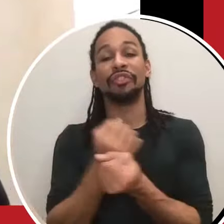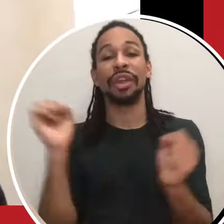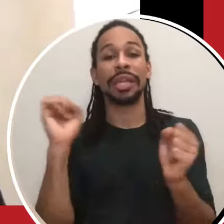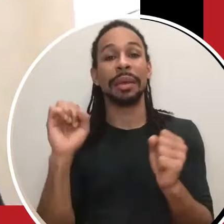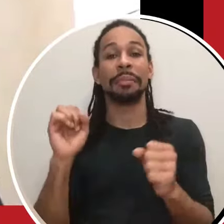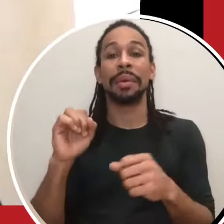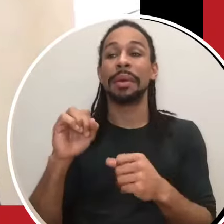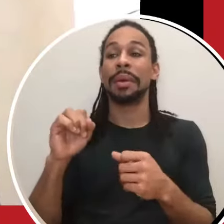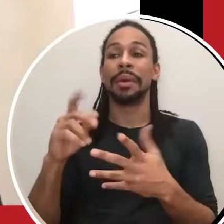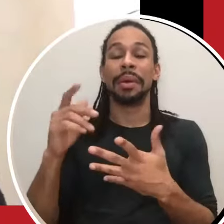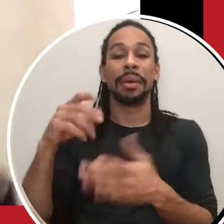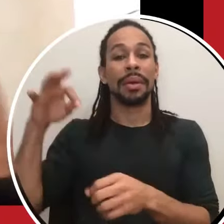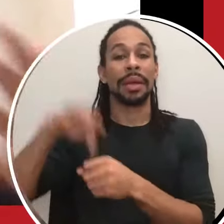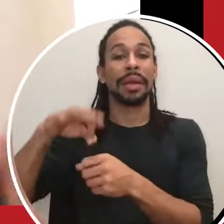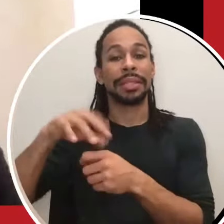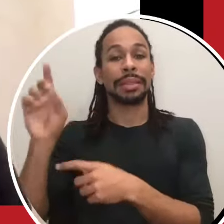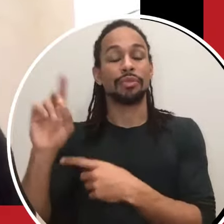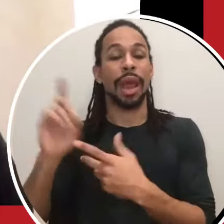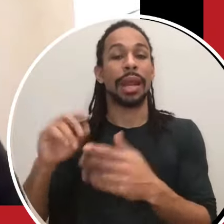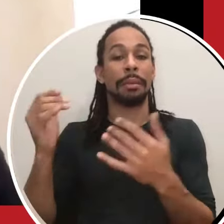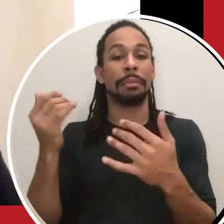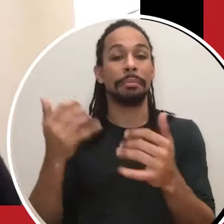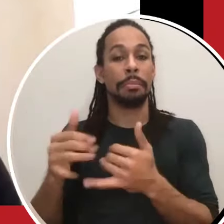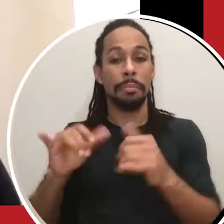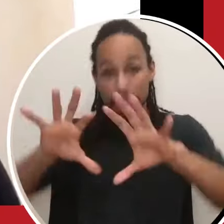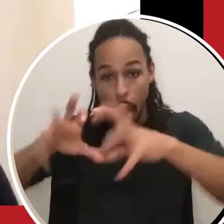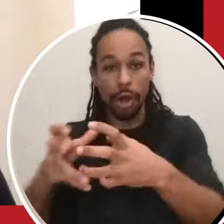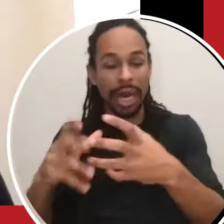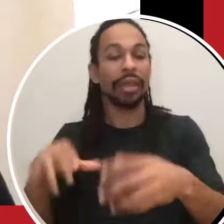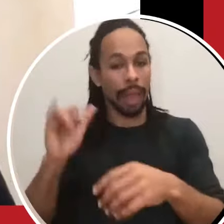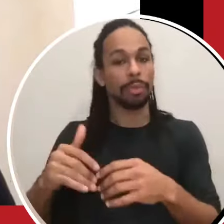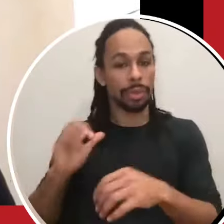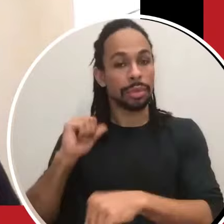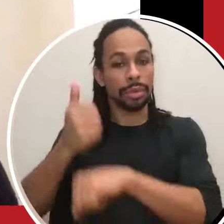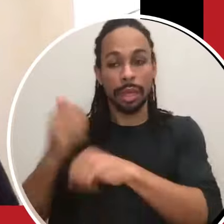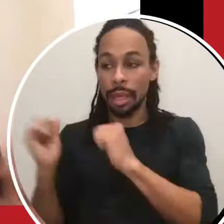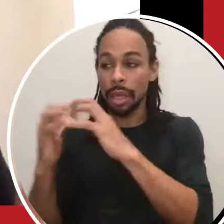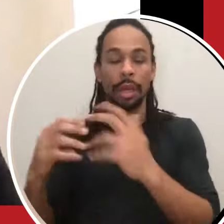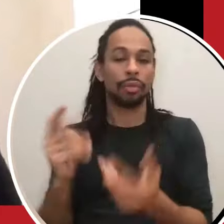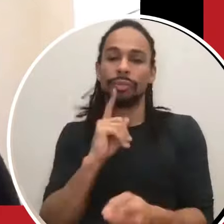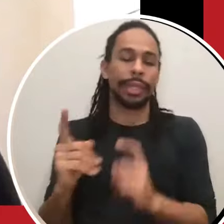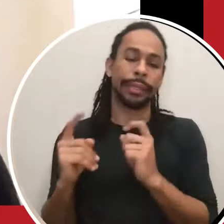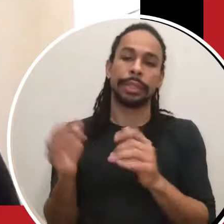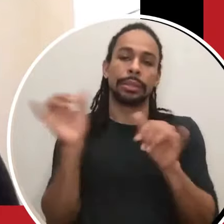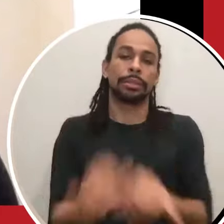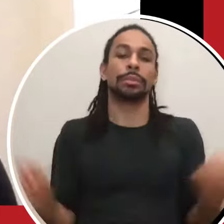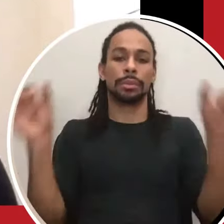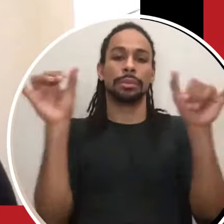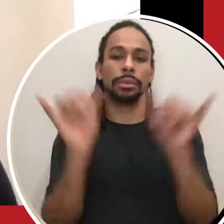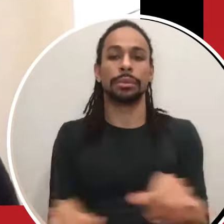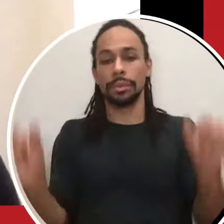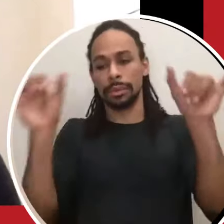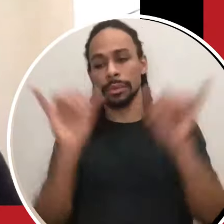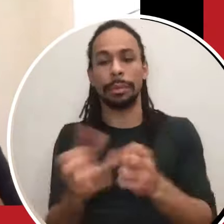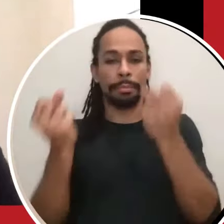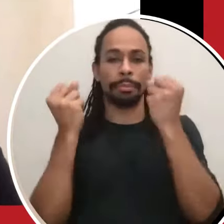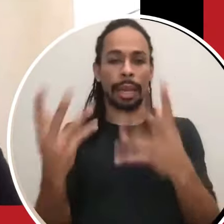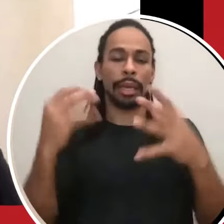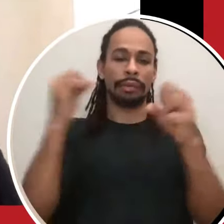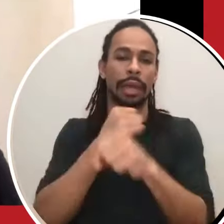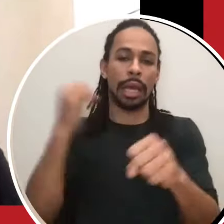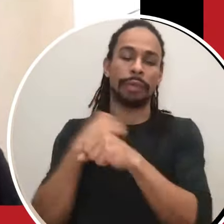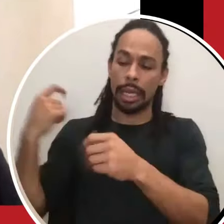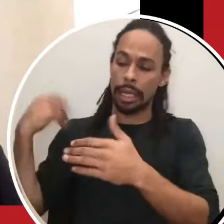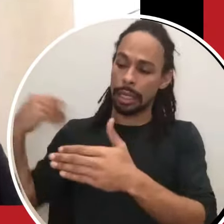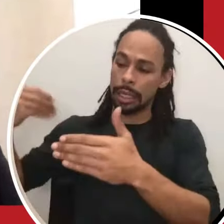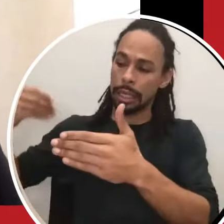National Convention in 1972, or our reiteration of it in 2020. This has been a long haul fight. And so the things that we are